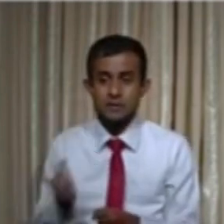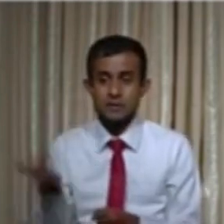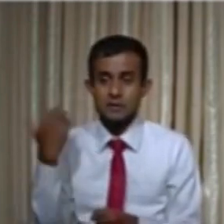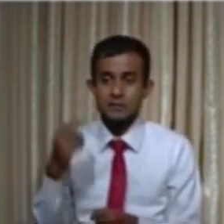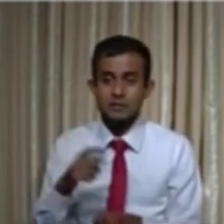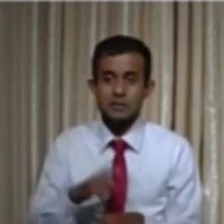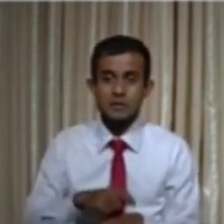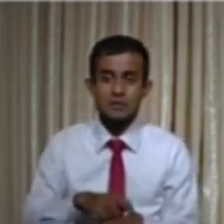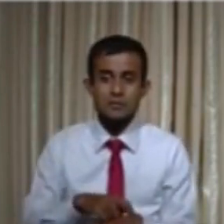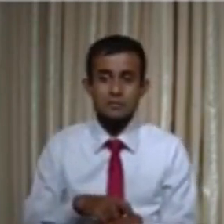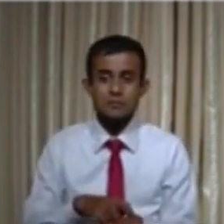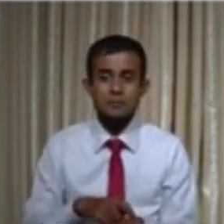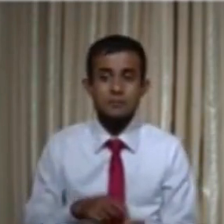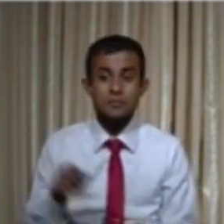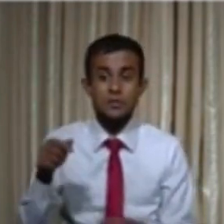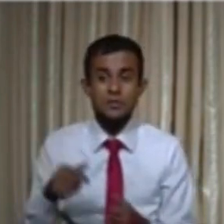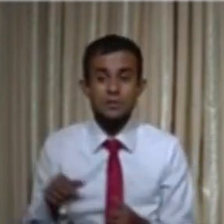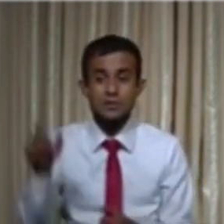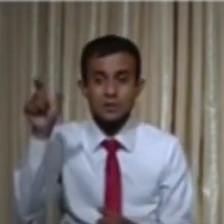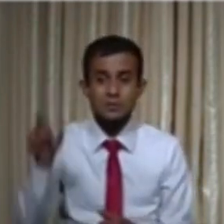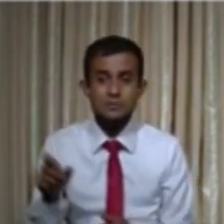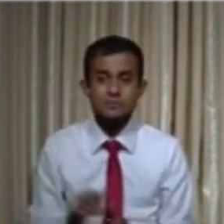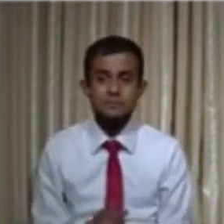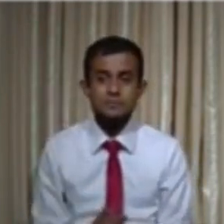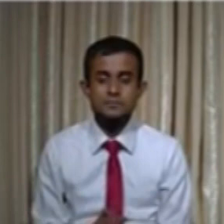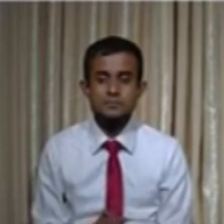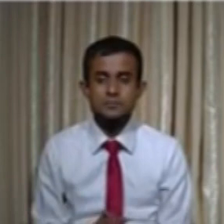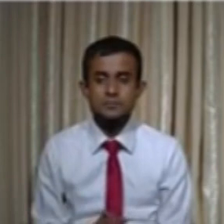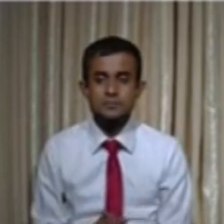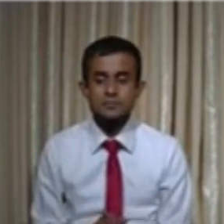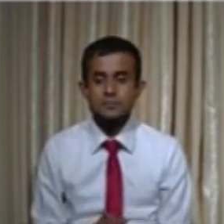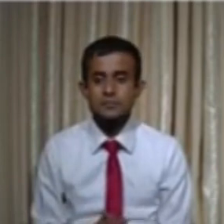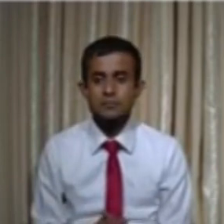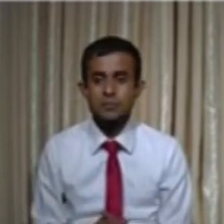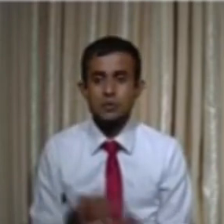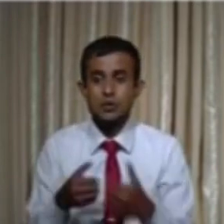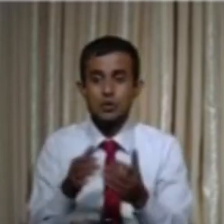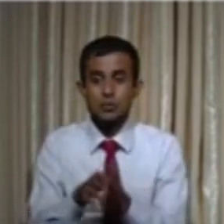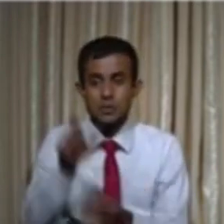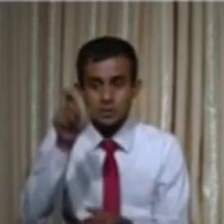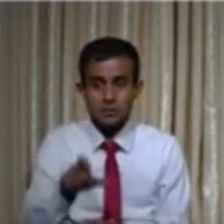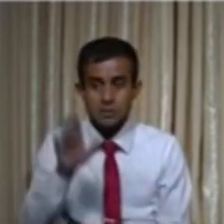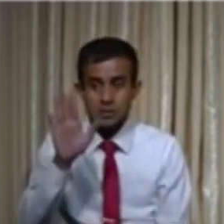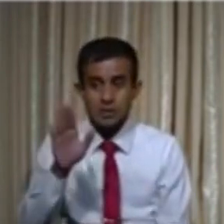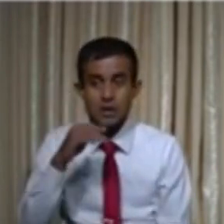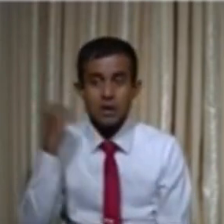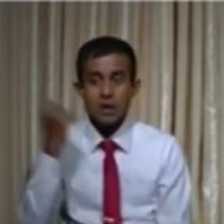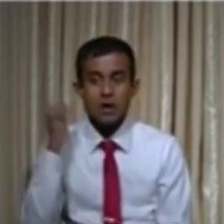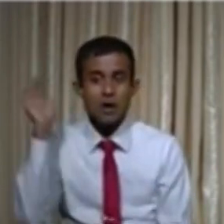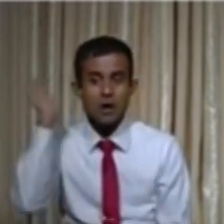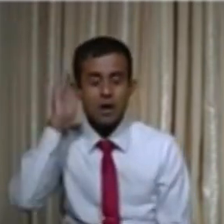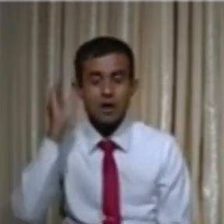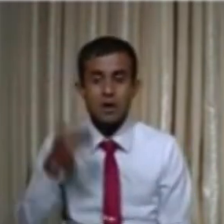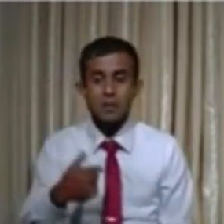Honorable Minister, when you made your speech there, I was shocked. I know the Prime Minister has